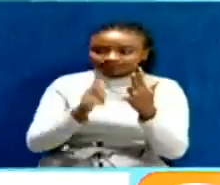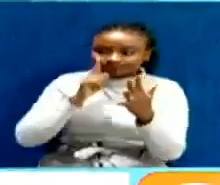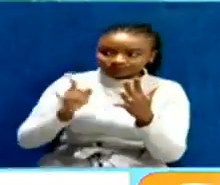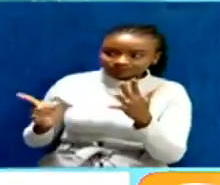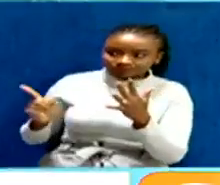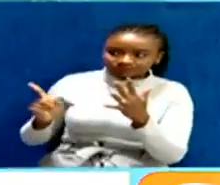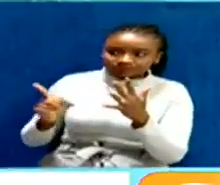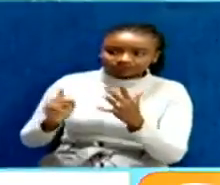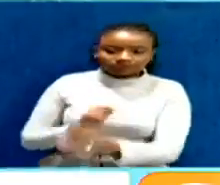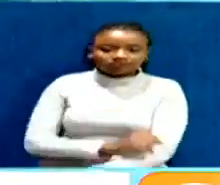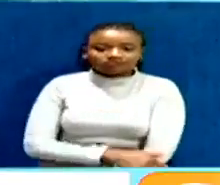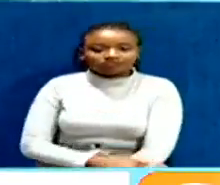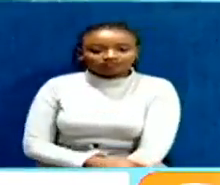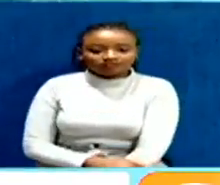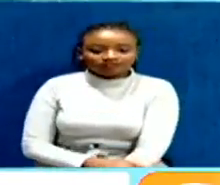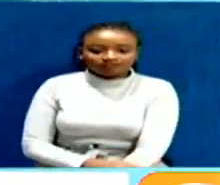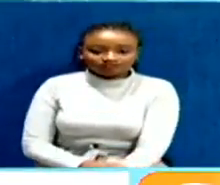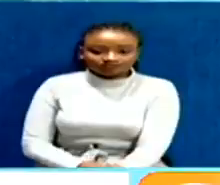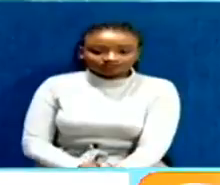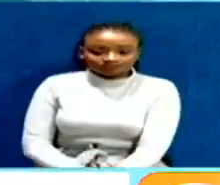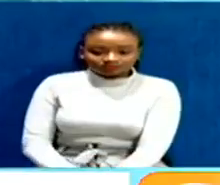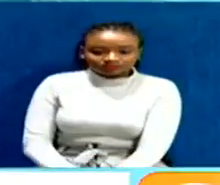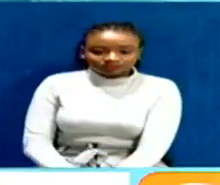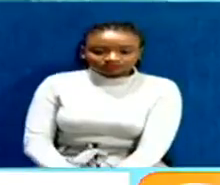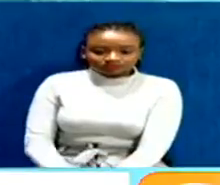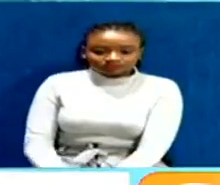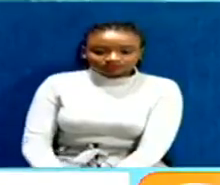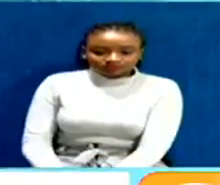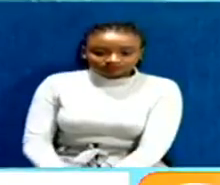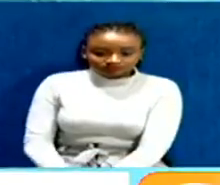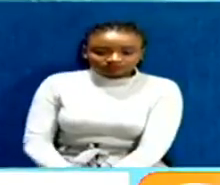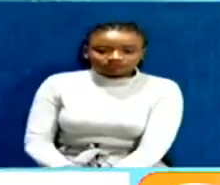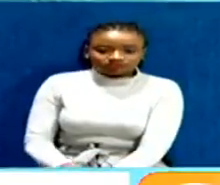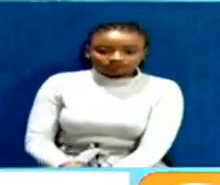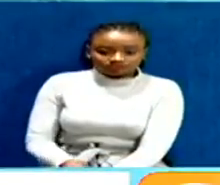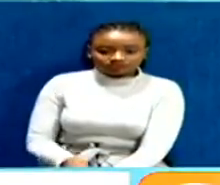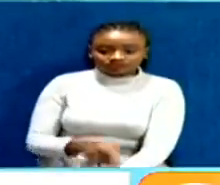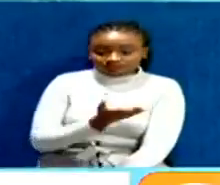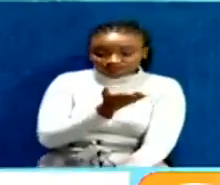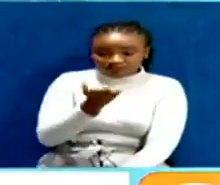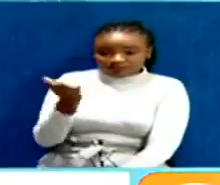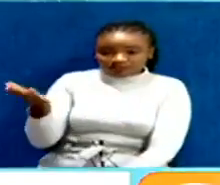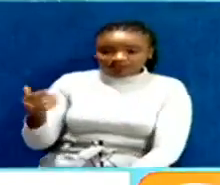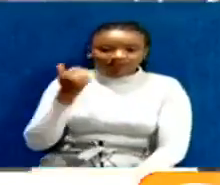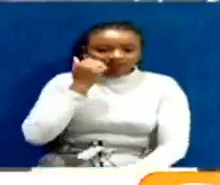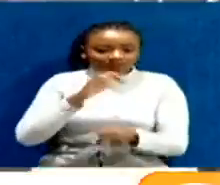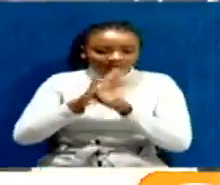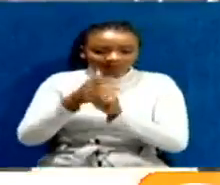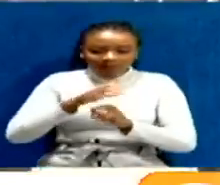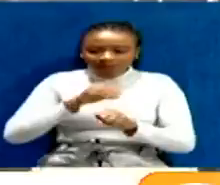Milimani, Kadiju, Migosi, Nyamasaria, Konya, Mamboleo, Riat and Kibos have recorded the highest confirmed